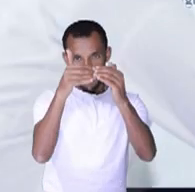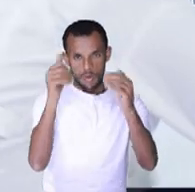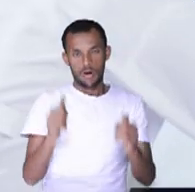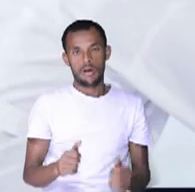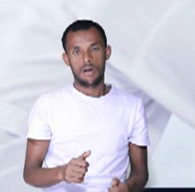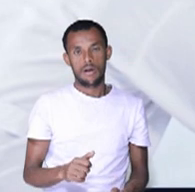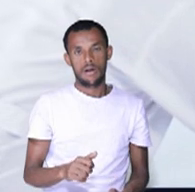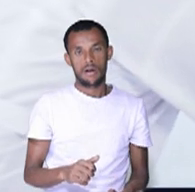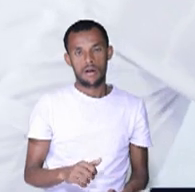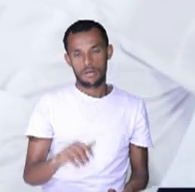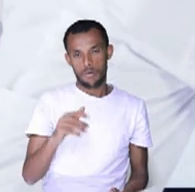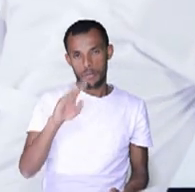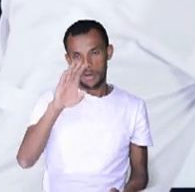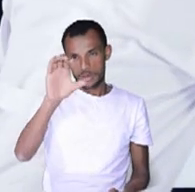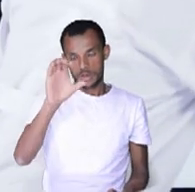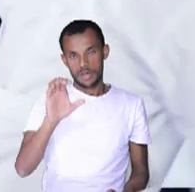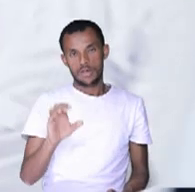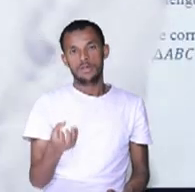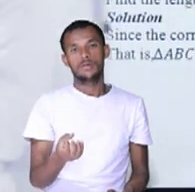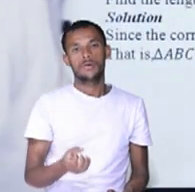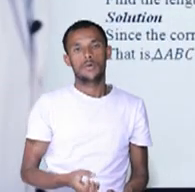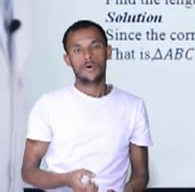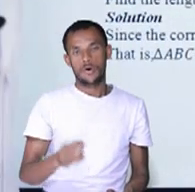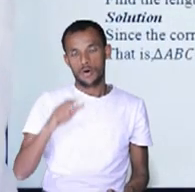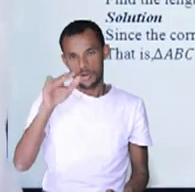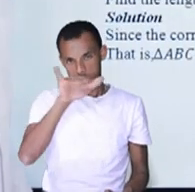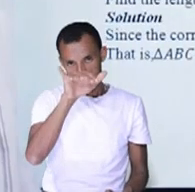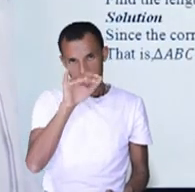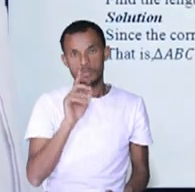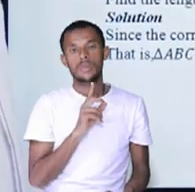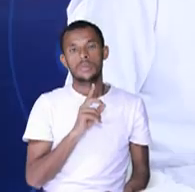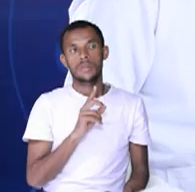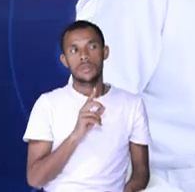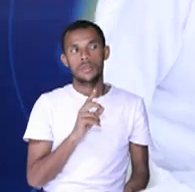to, then BC is corresponding with